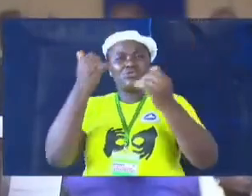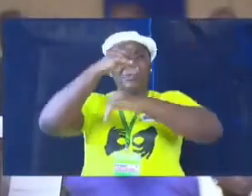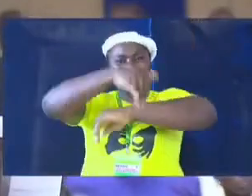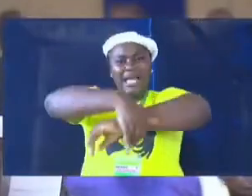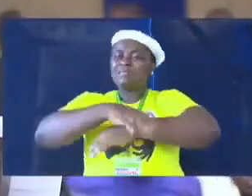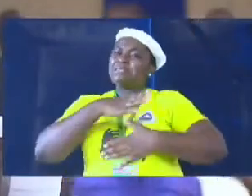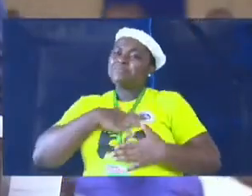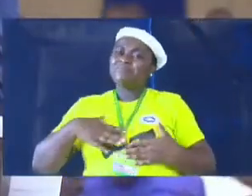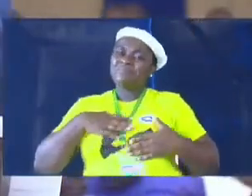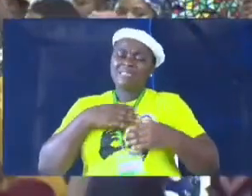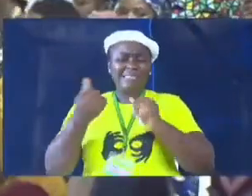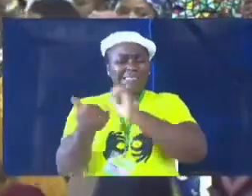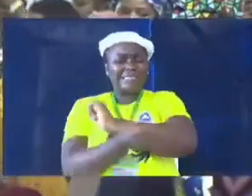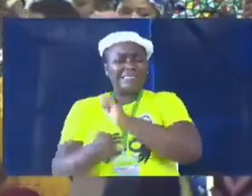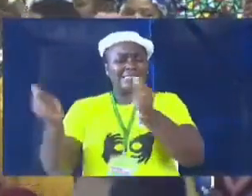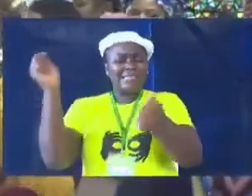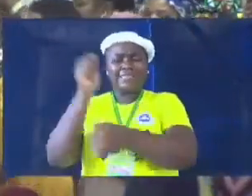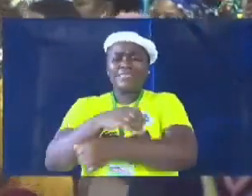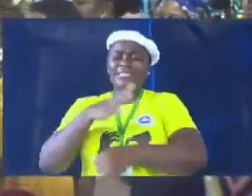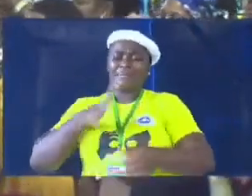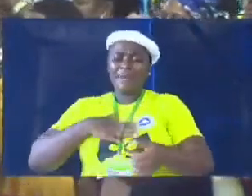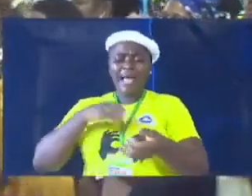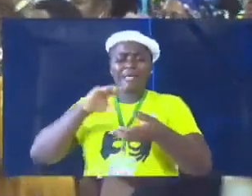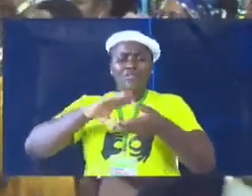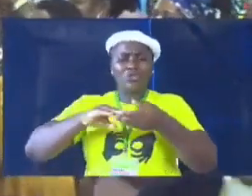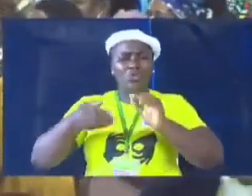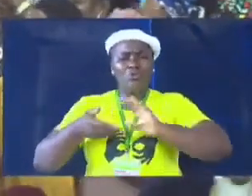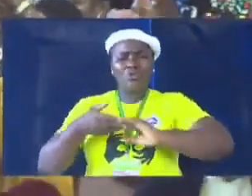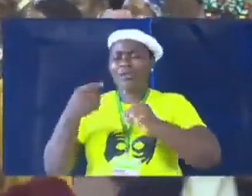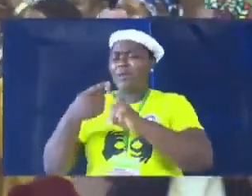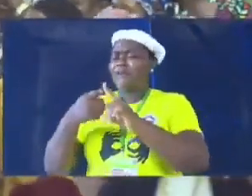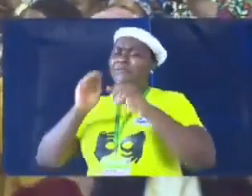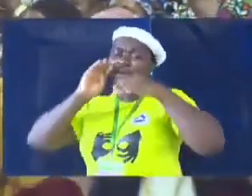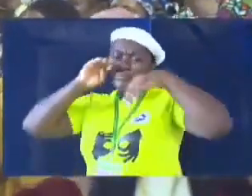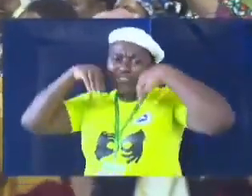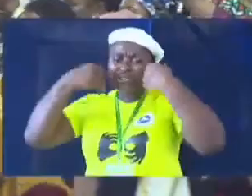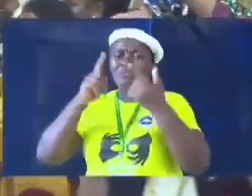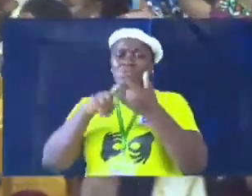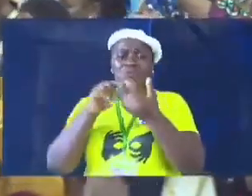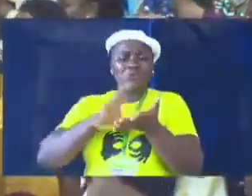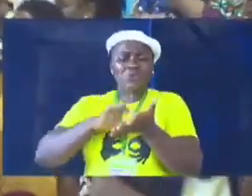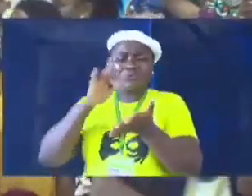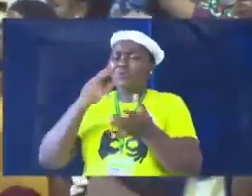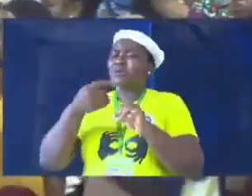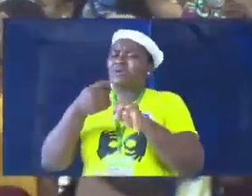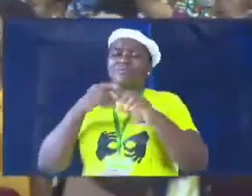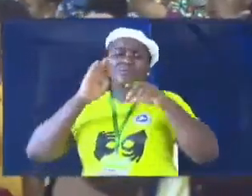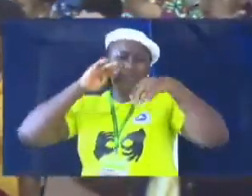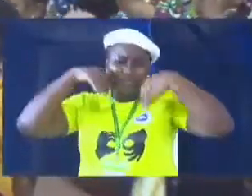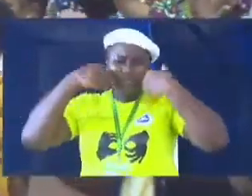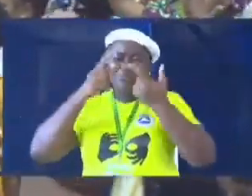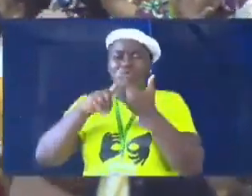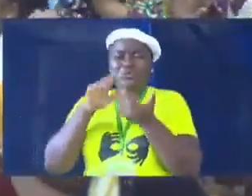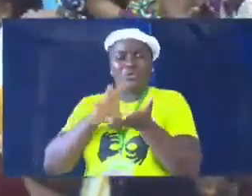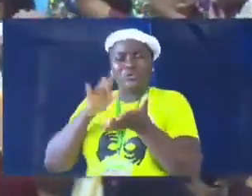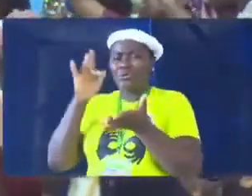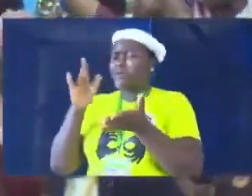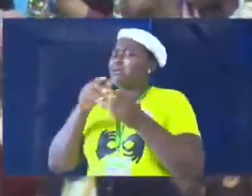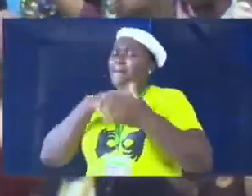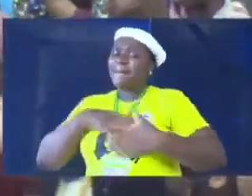story. Change my story from shame to glory. From shame to glory.